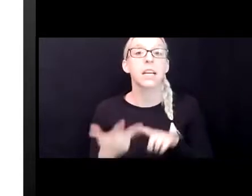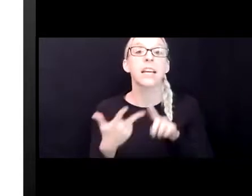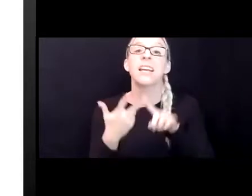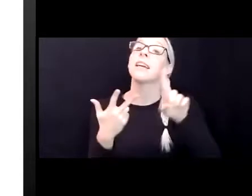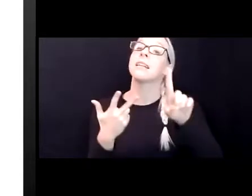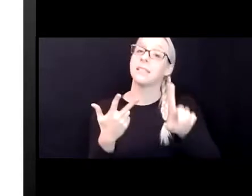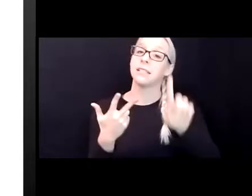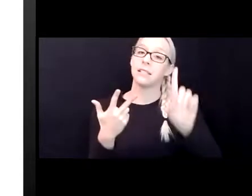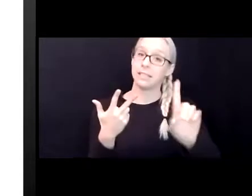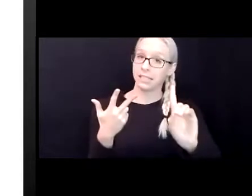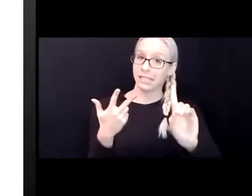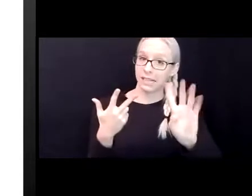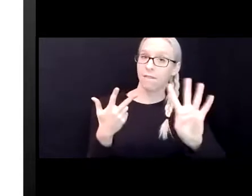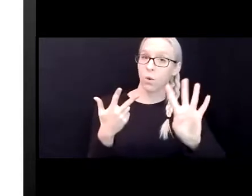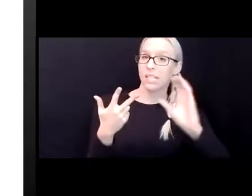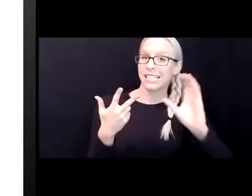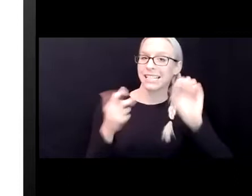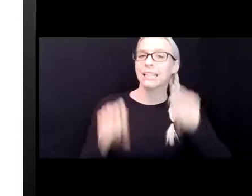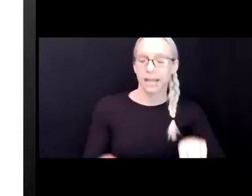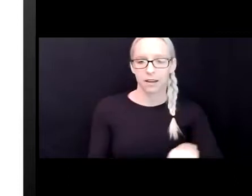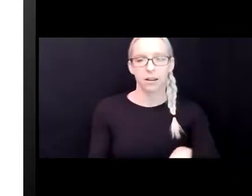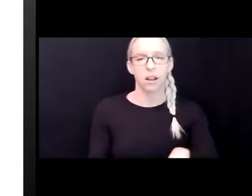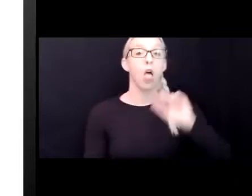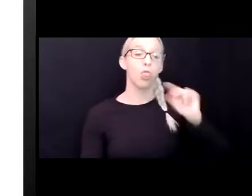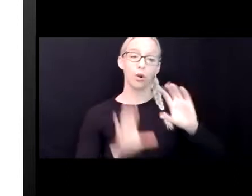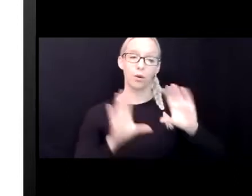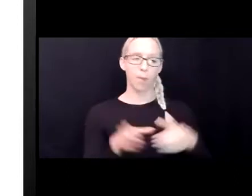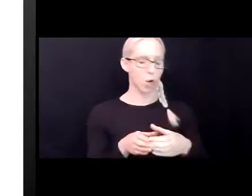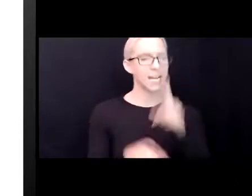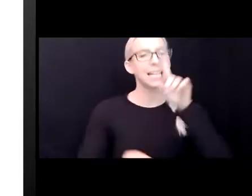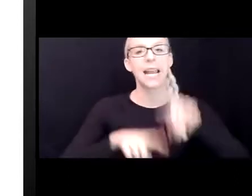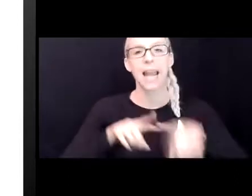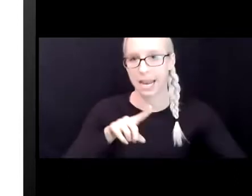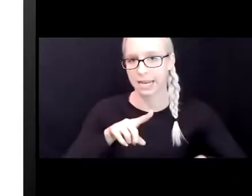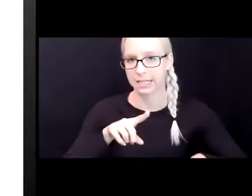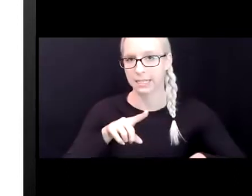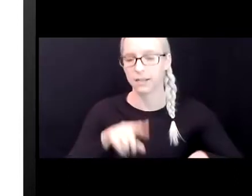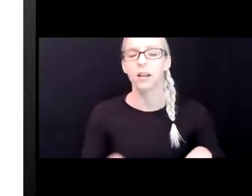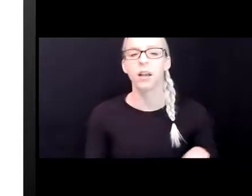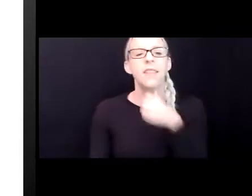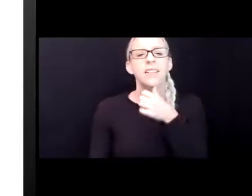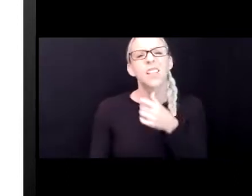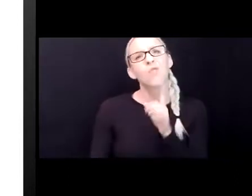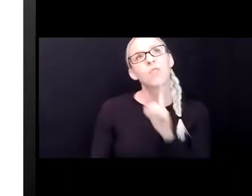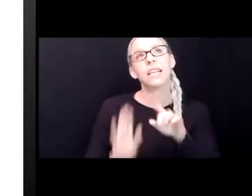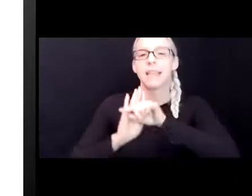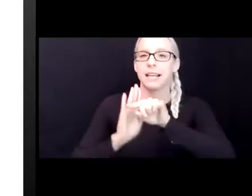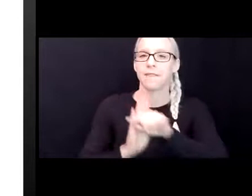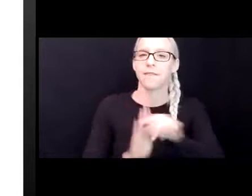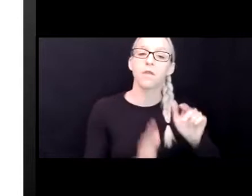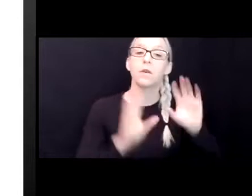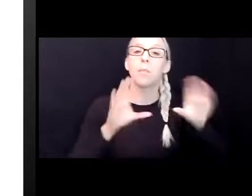well. A third-party trust cannot. Well, that's not necessarily a negative, because the third-party trust works